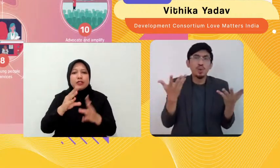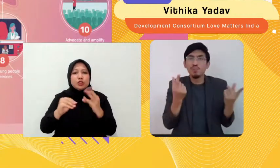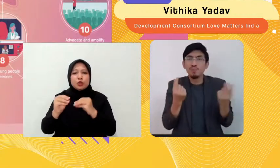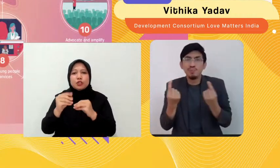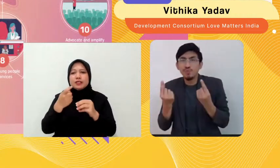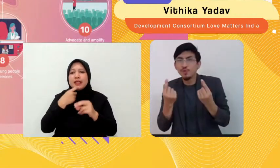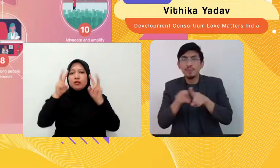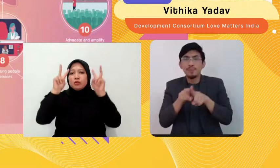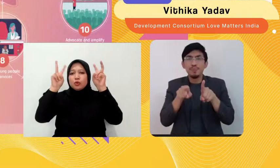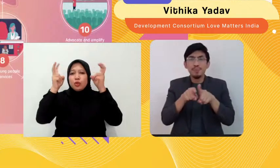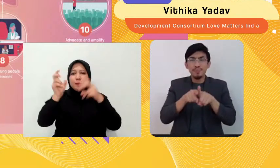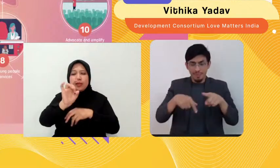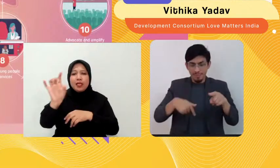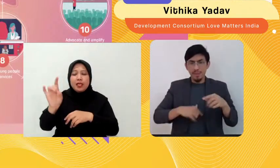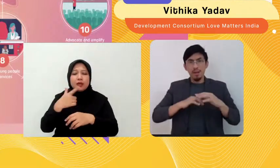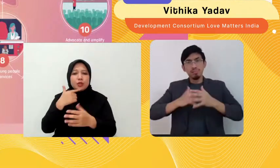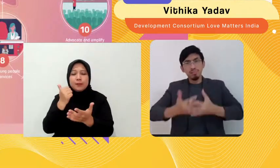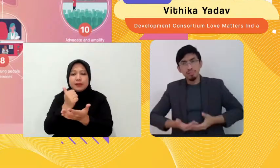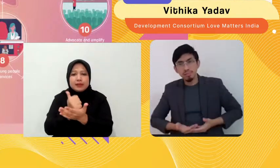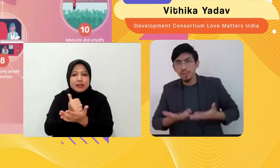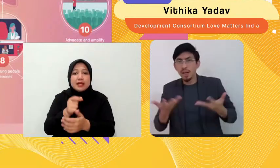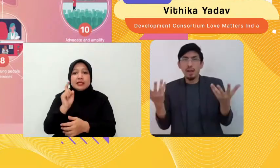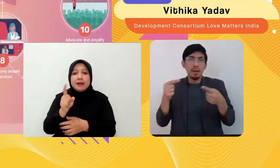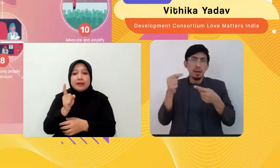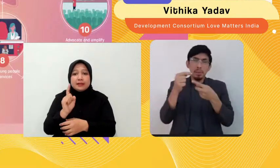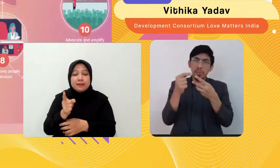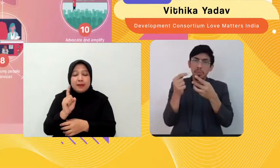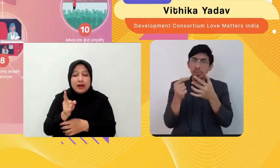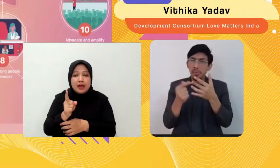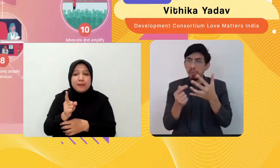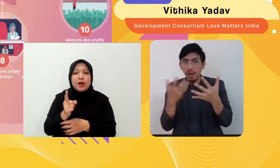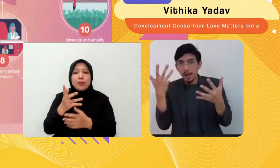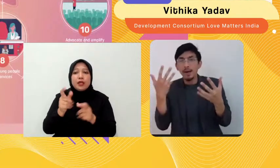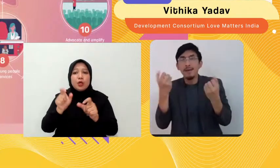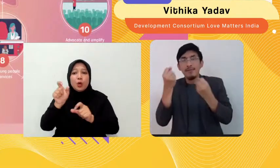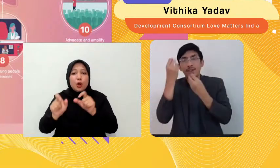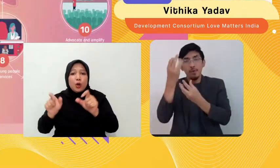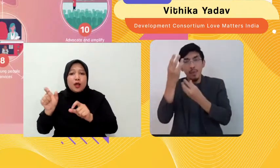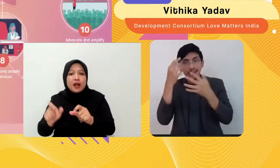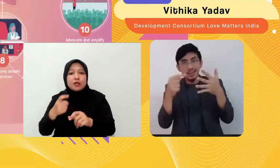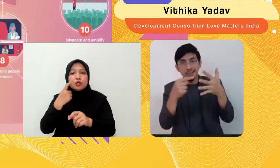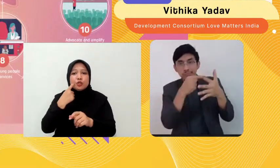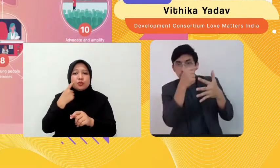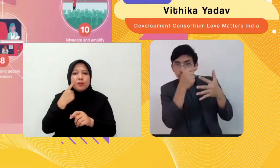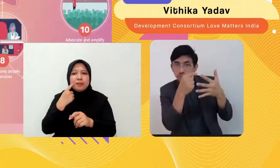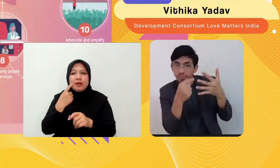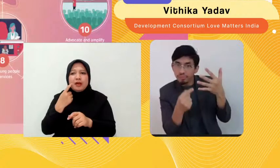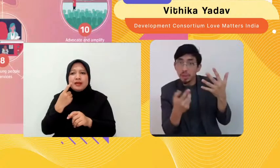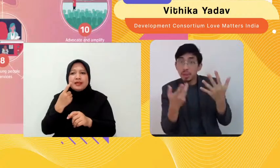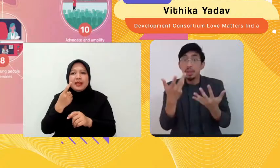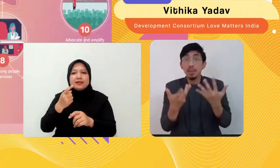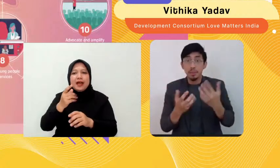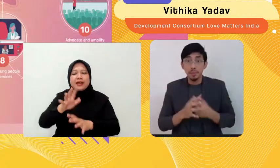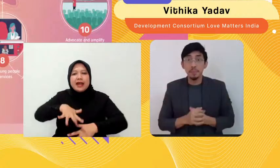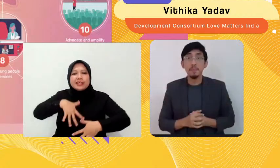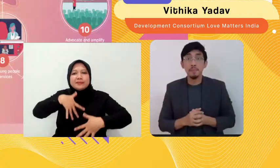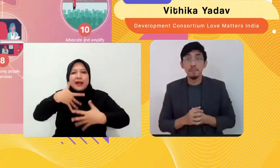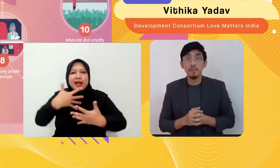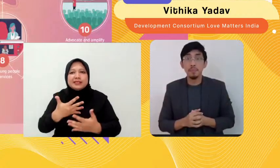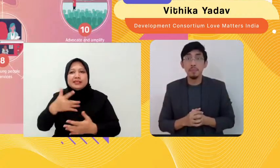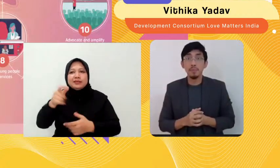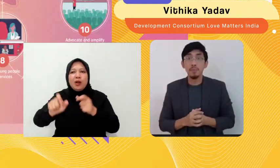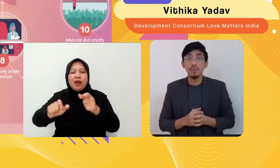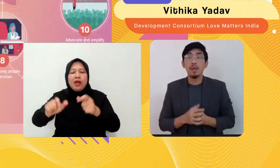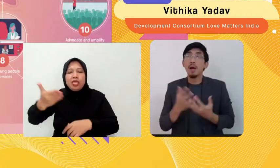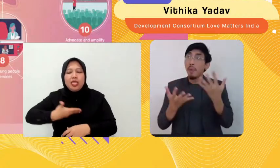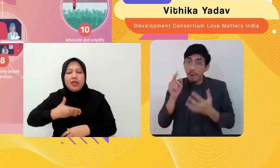that nobody was really trying to address the aspirations and the questions that young people had around having really good